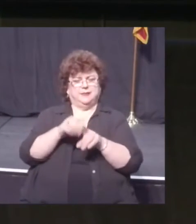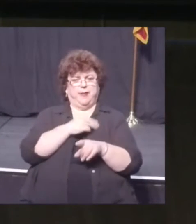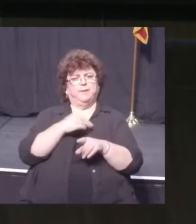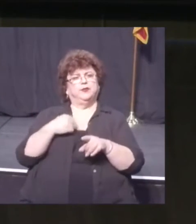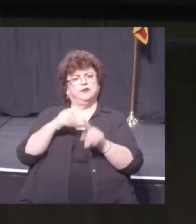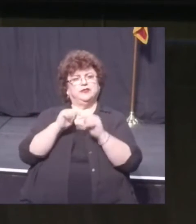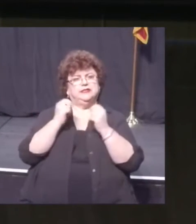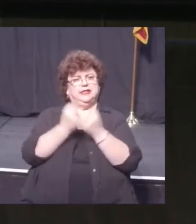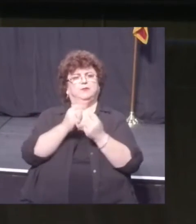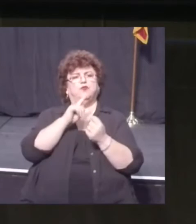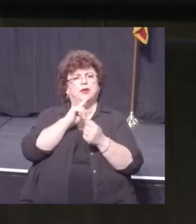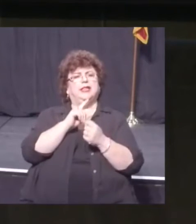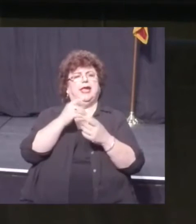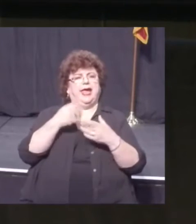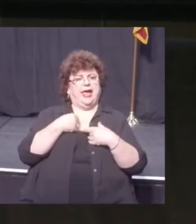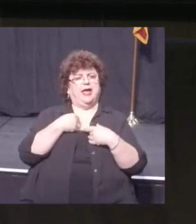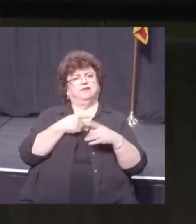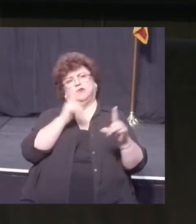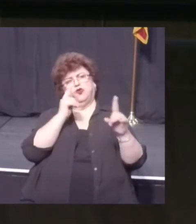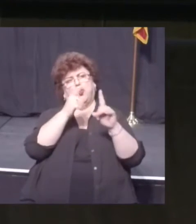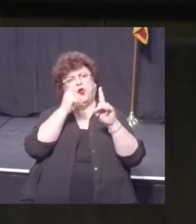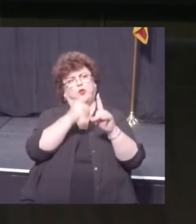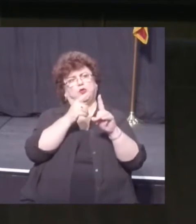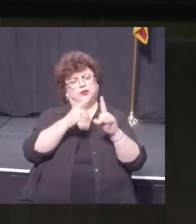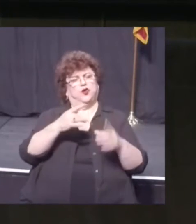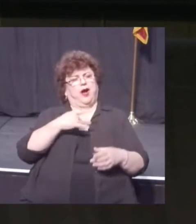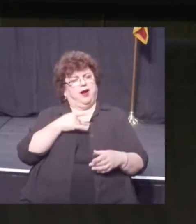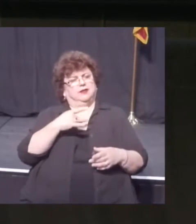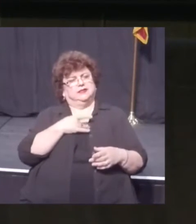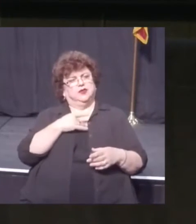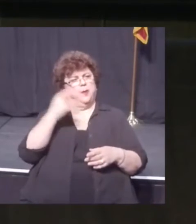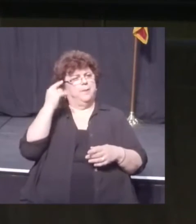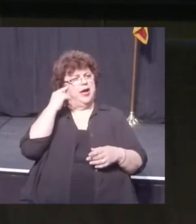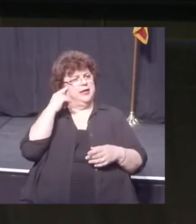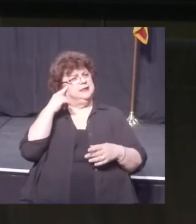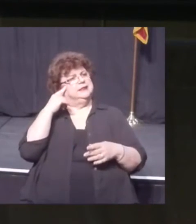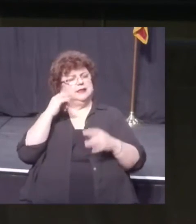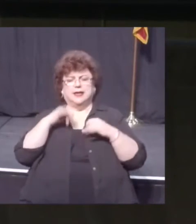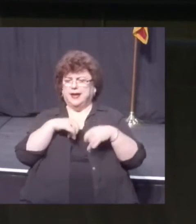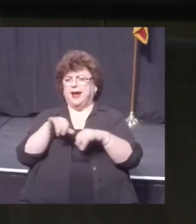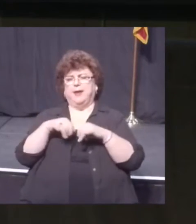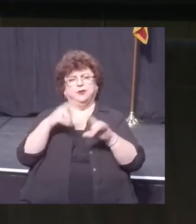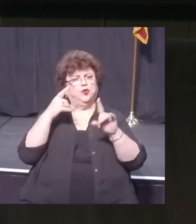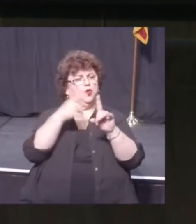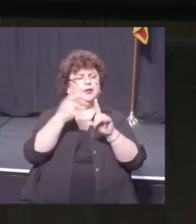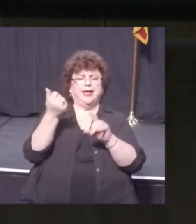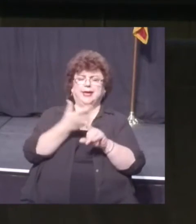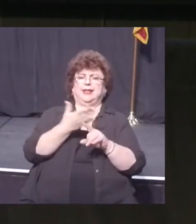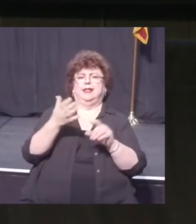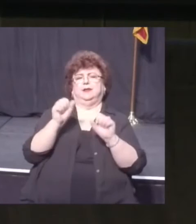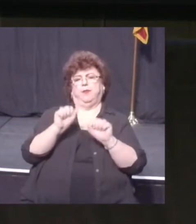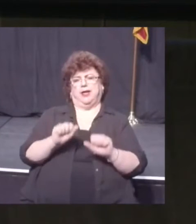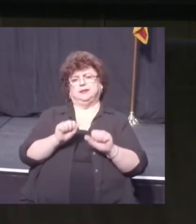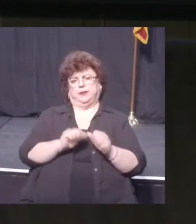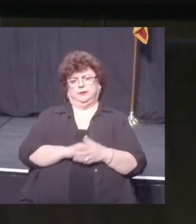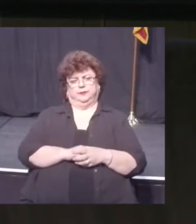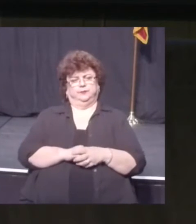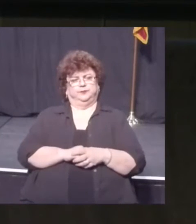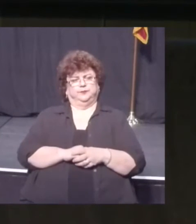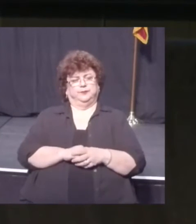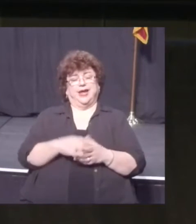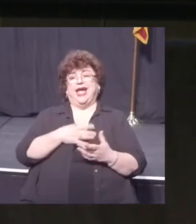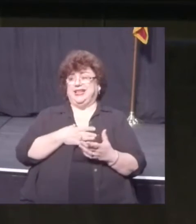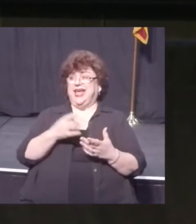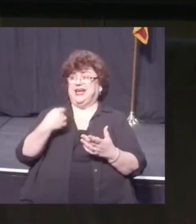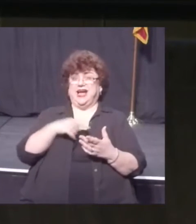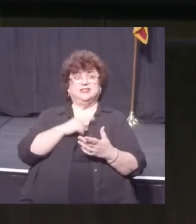set their sights, their hearts, and their minds on a common goal, anything is possible. I'd